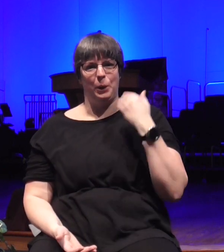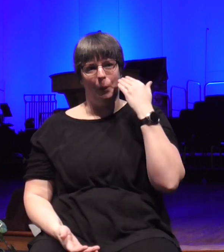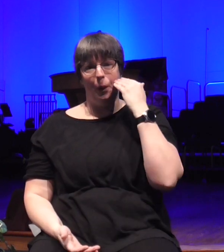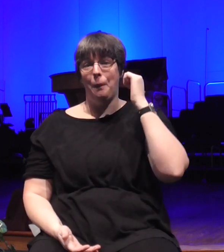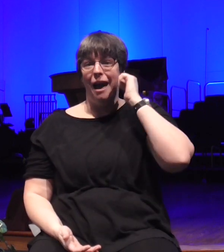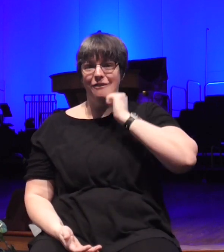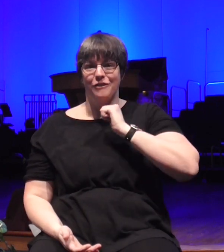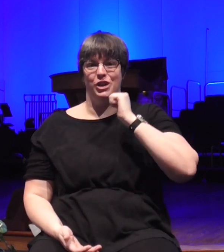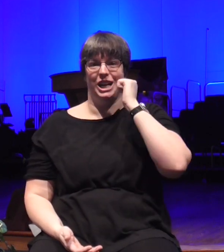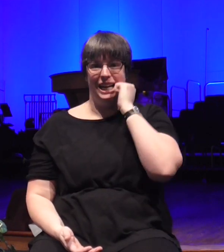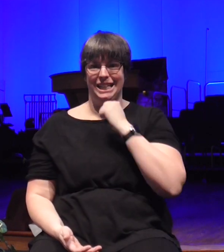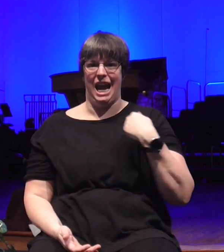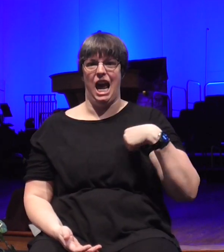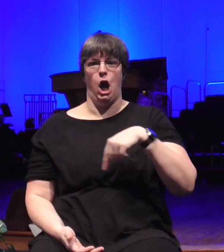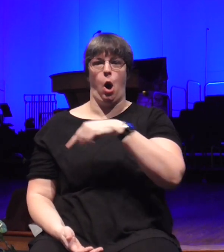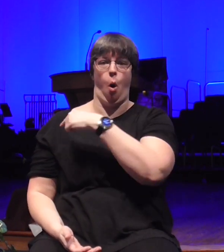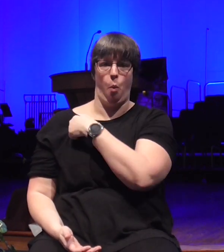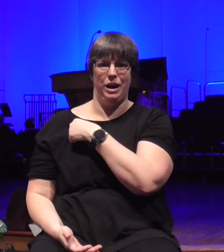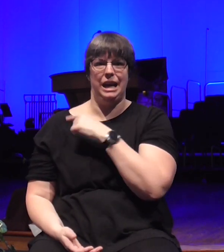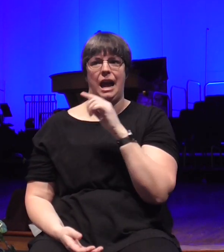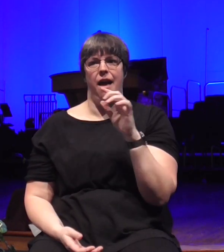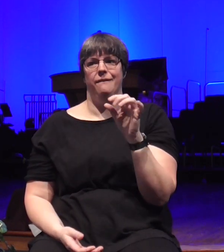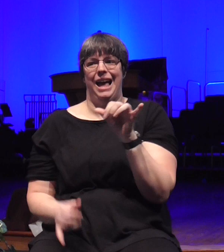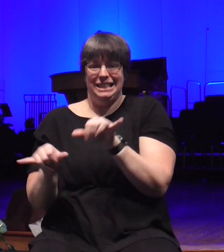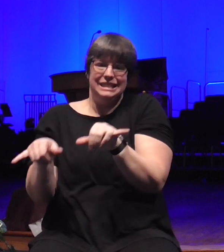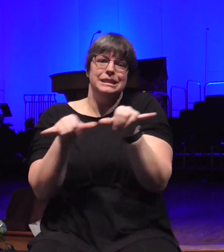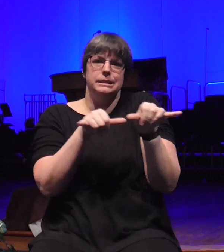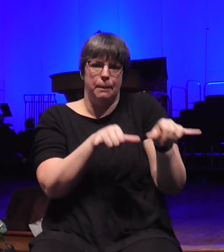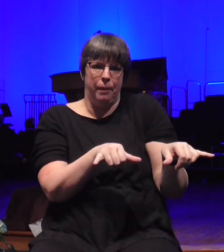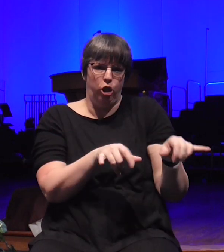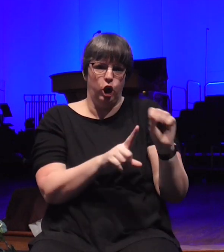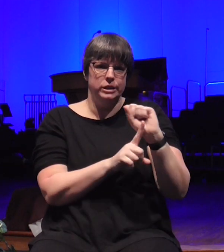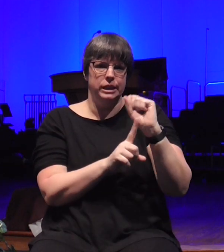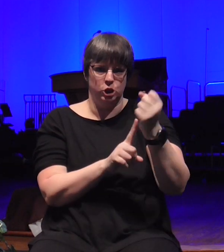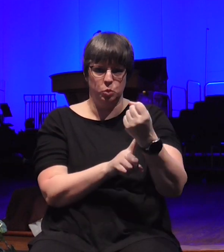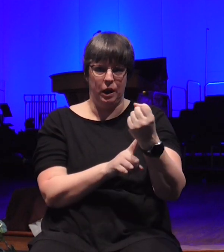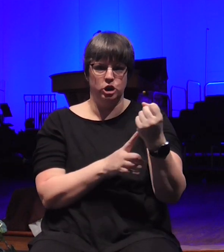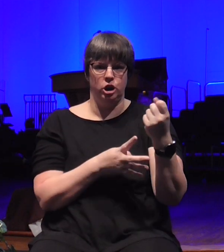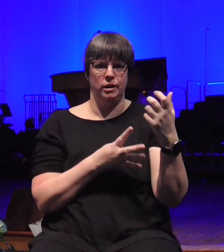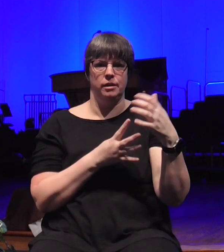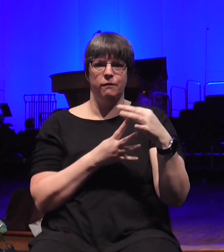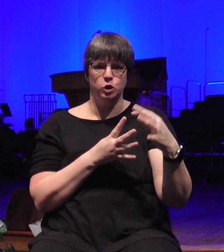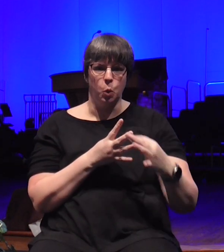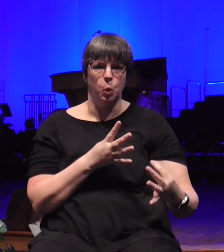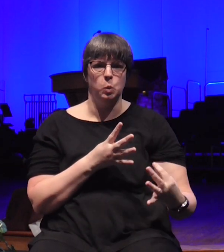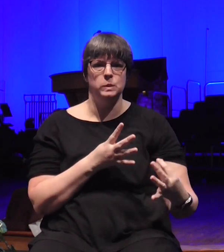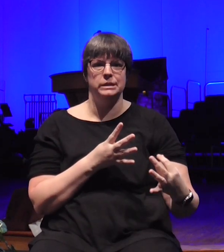every day, we have a similar situation in our life of choosing